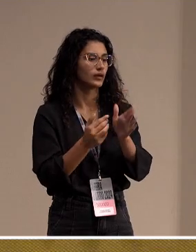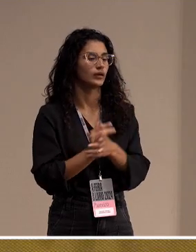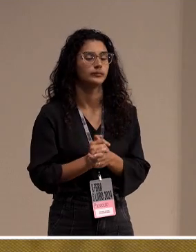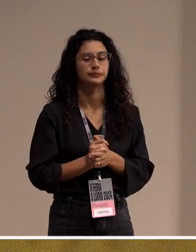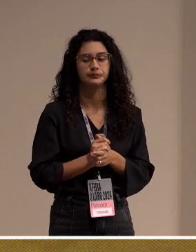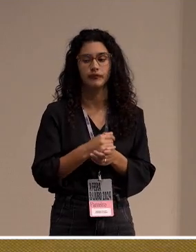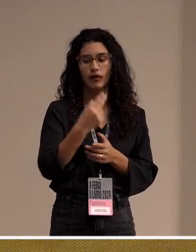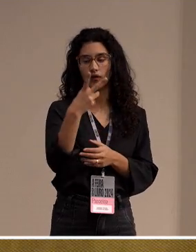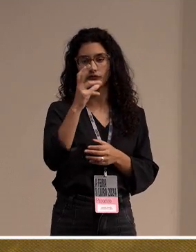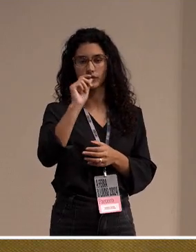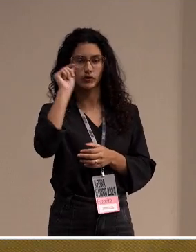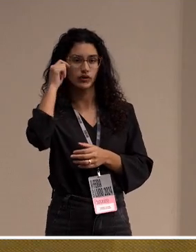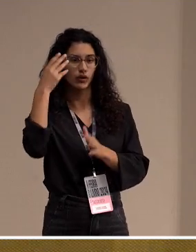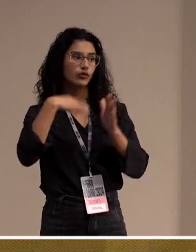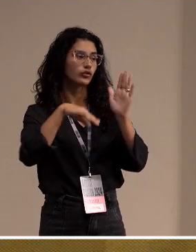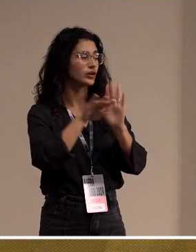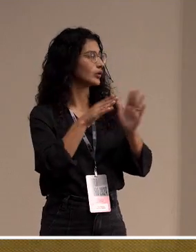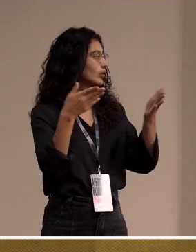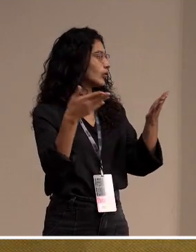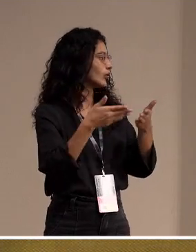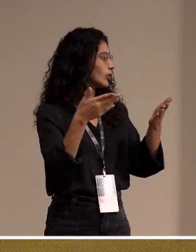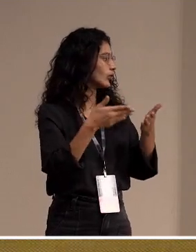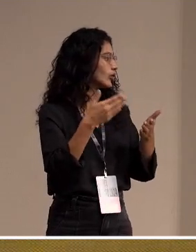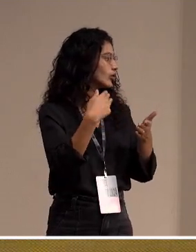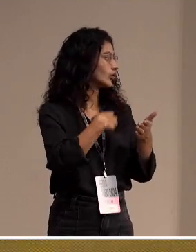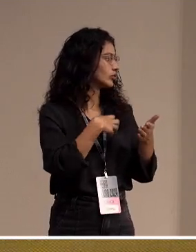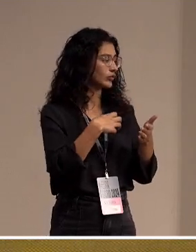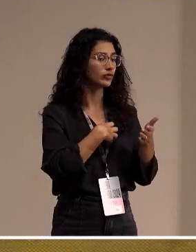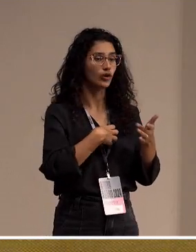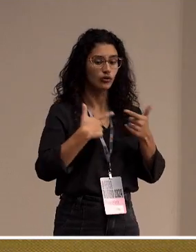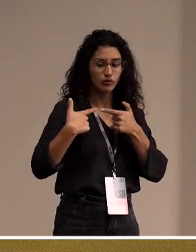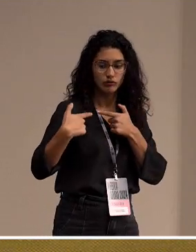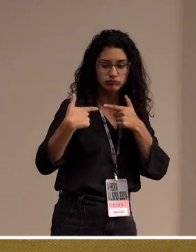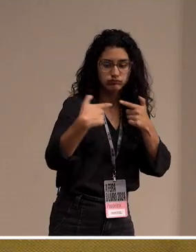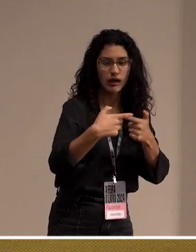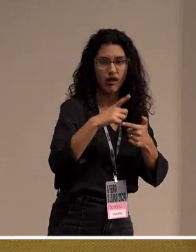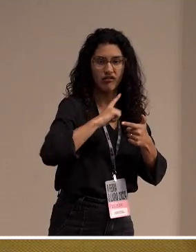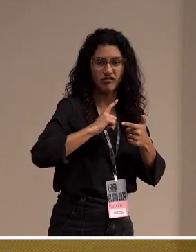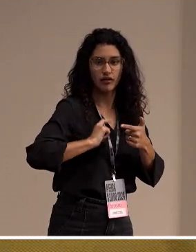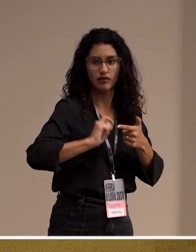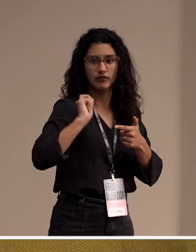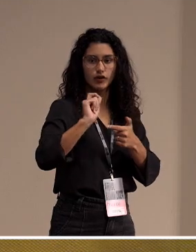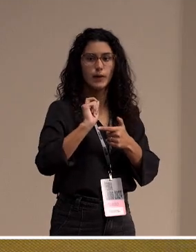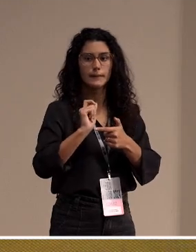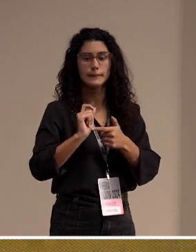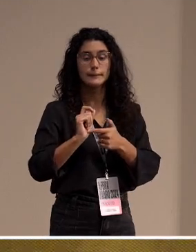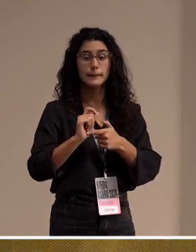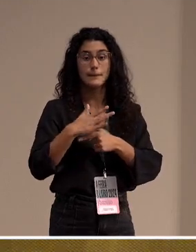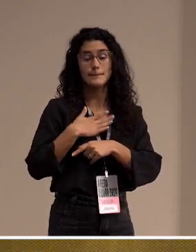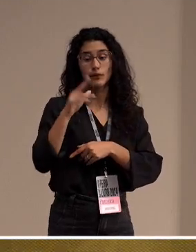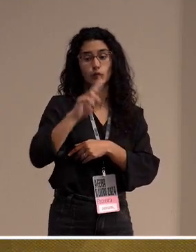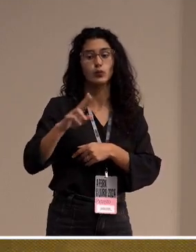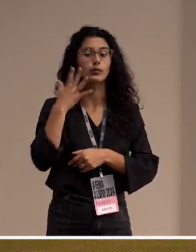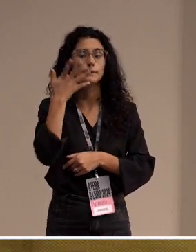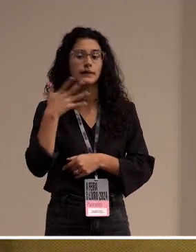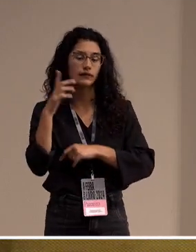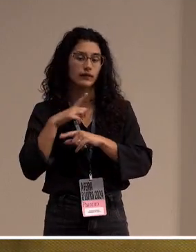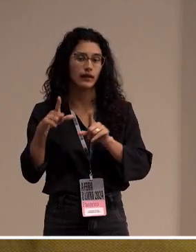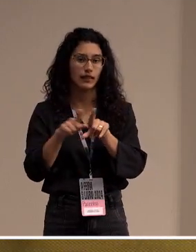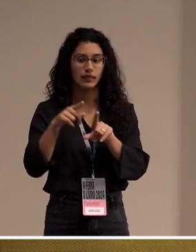today via a Dutch man of war. That is the earliest usage of the word. So almost from the very